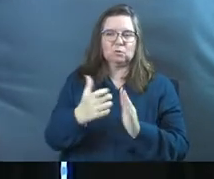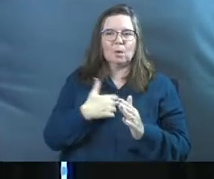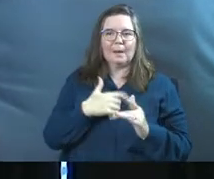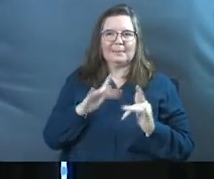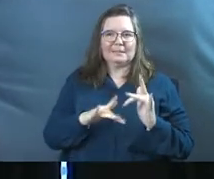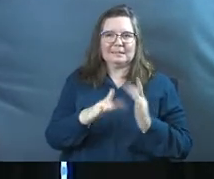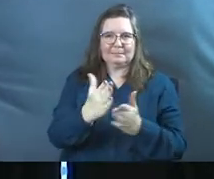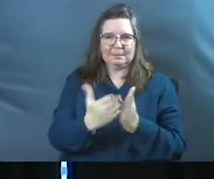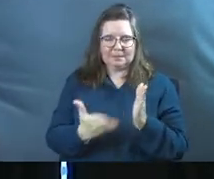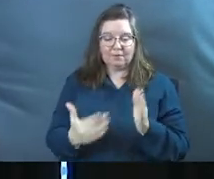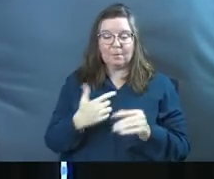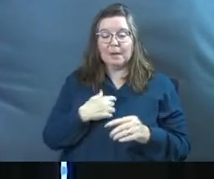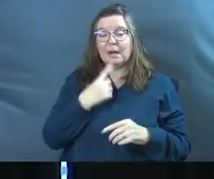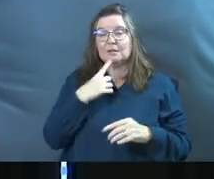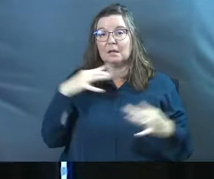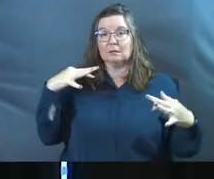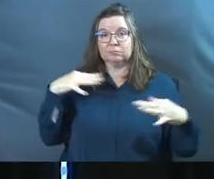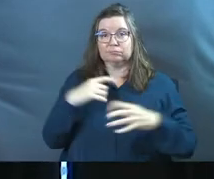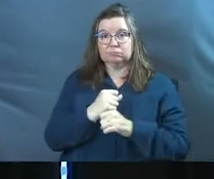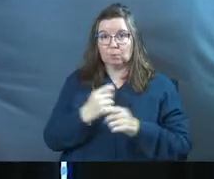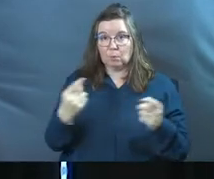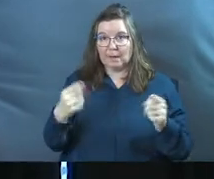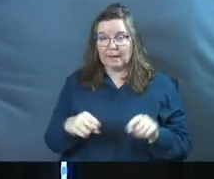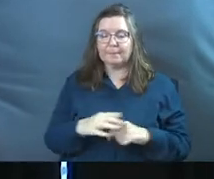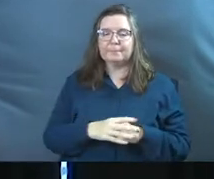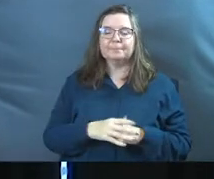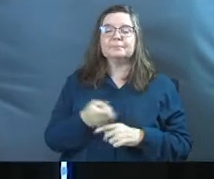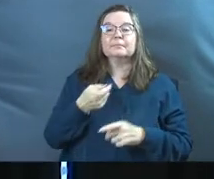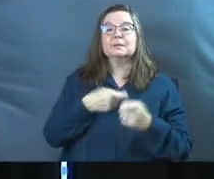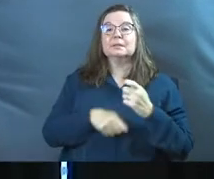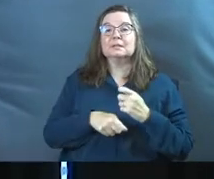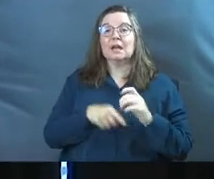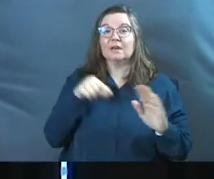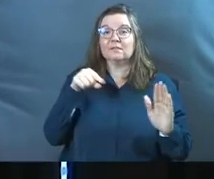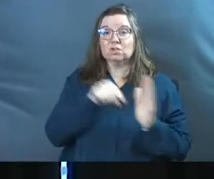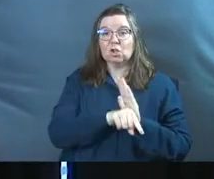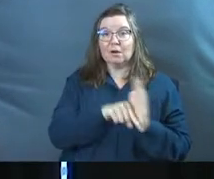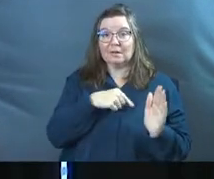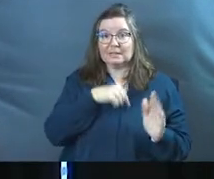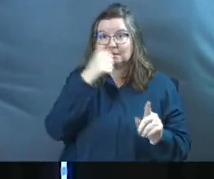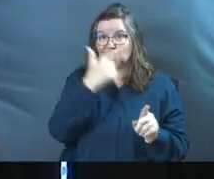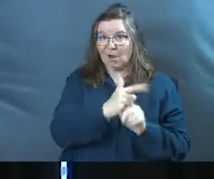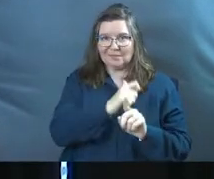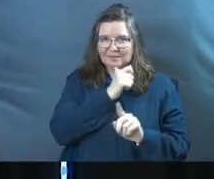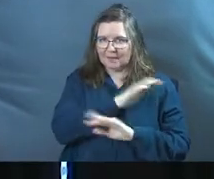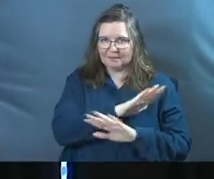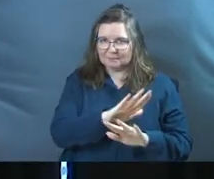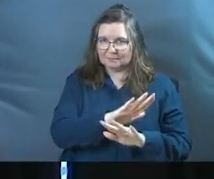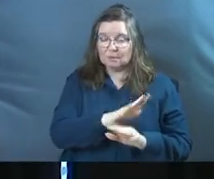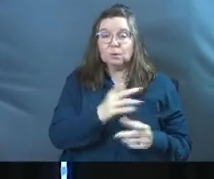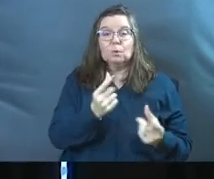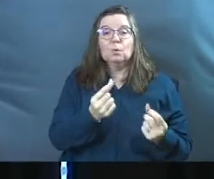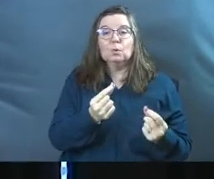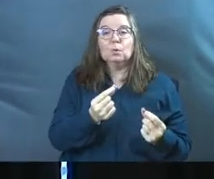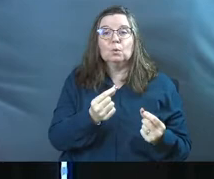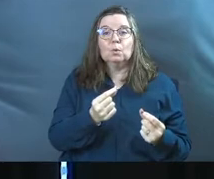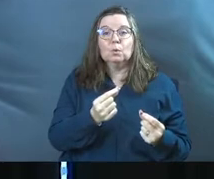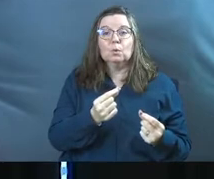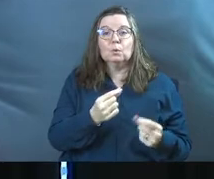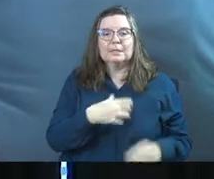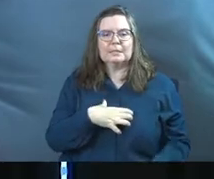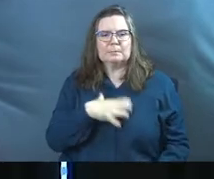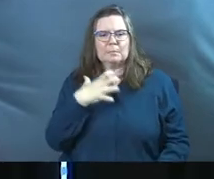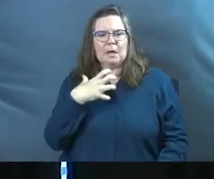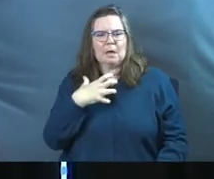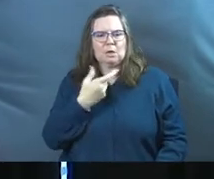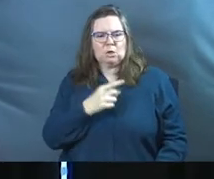going to have to skip over some stuff. But I'll tell you what happens is instead of slaughtering his brothers right here, instead he acts mad at them and